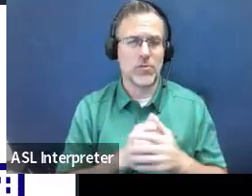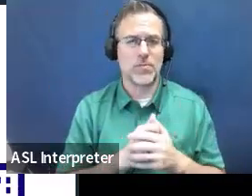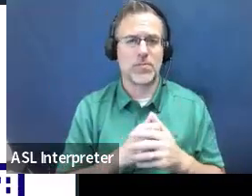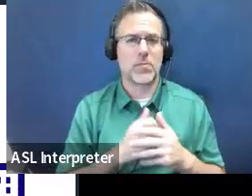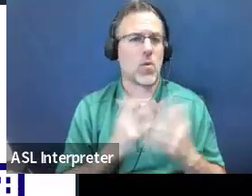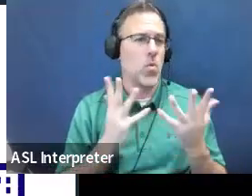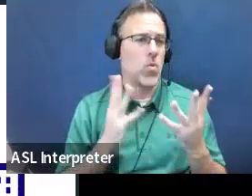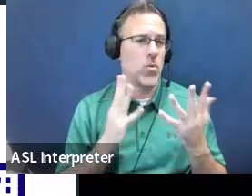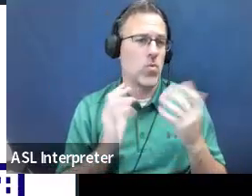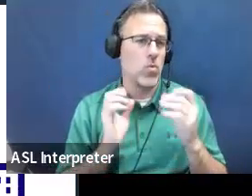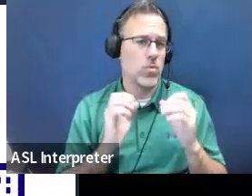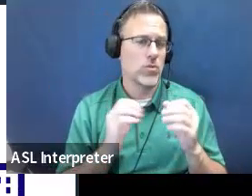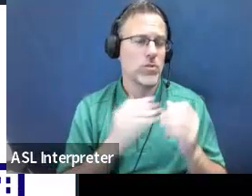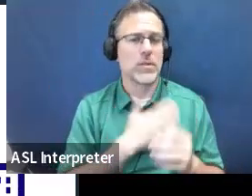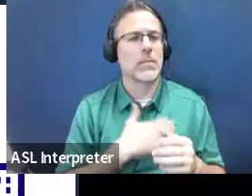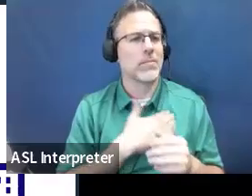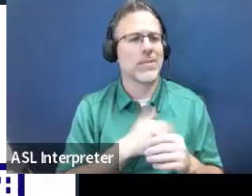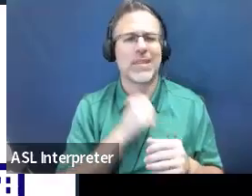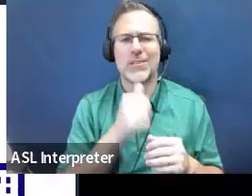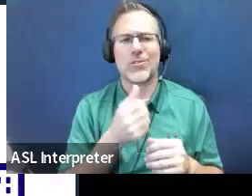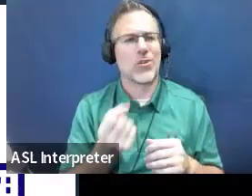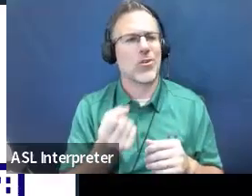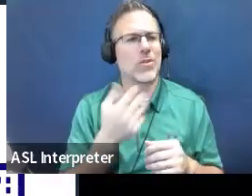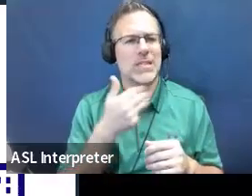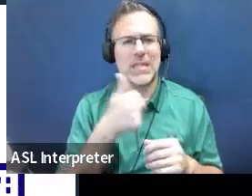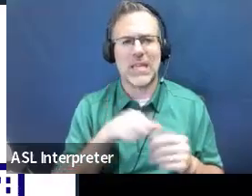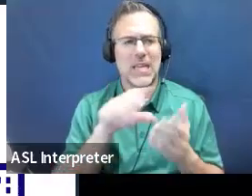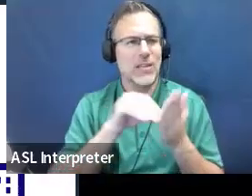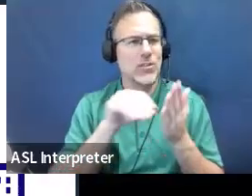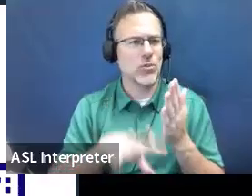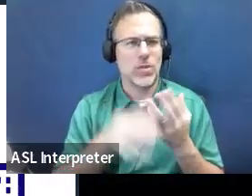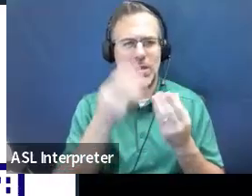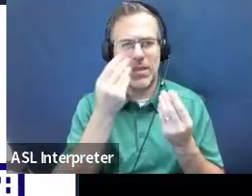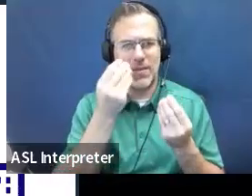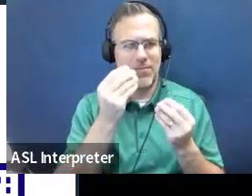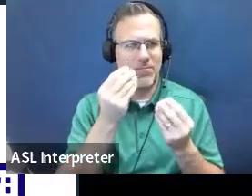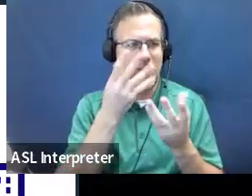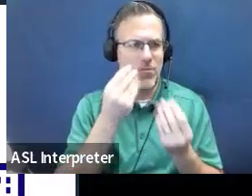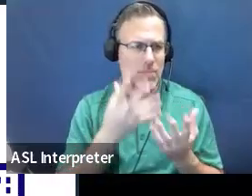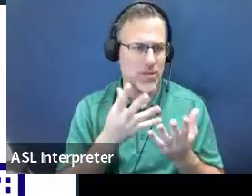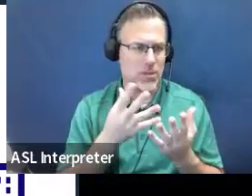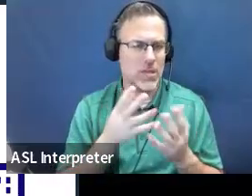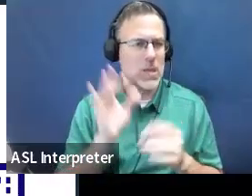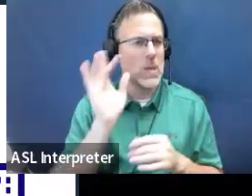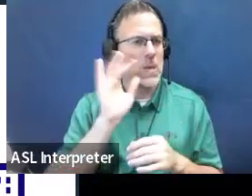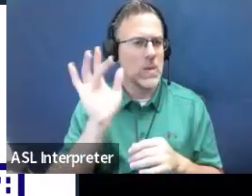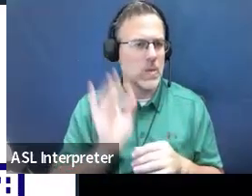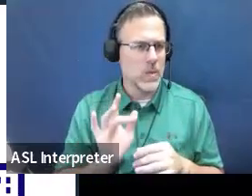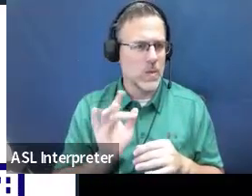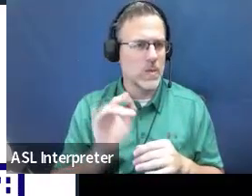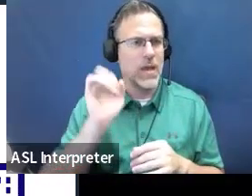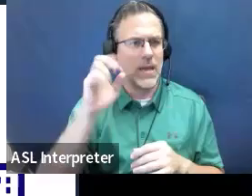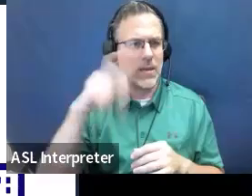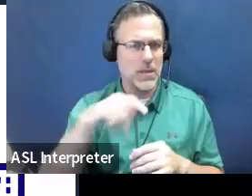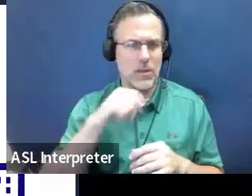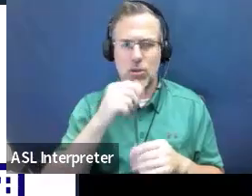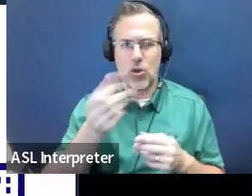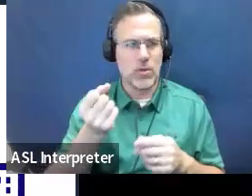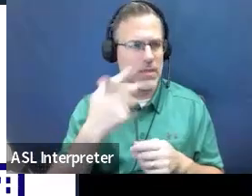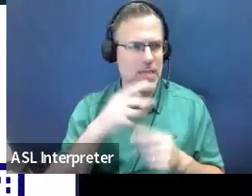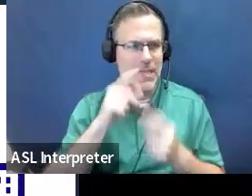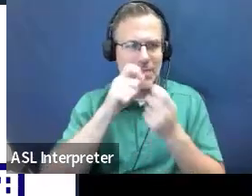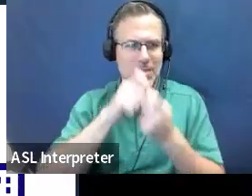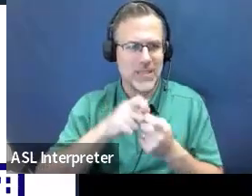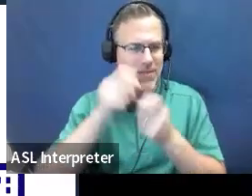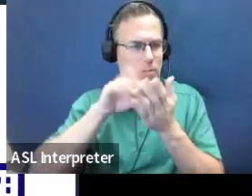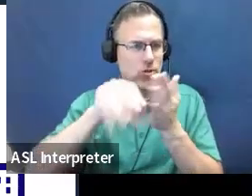that feedback. Just please don't send us any student information. Leave it off of an IEP and